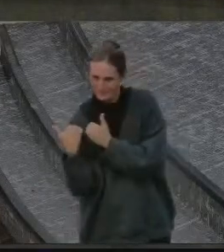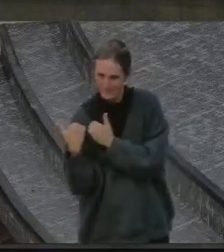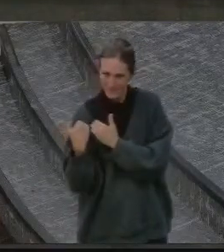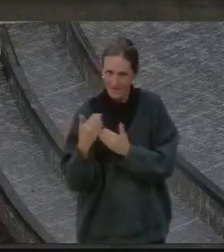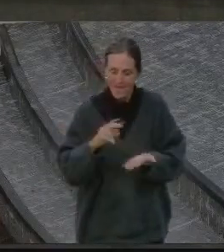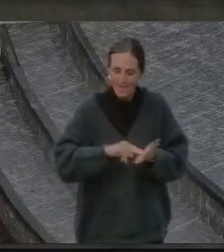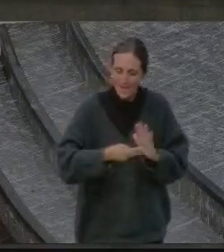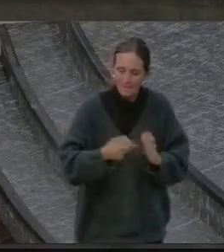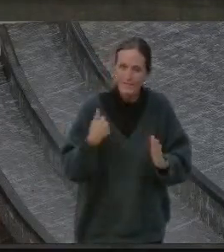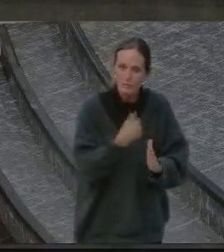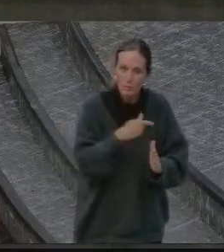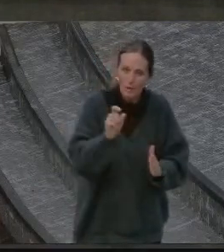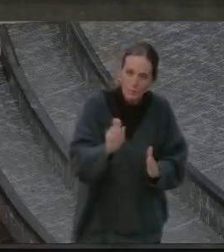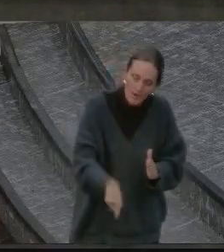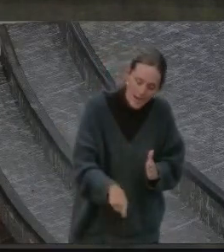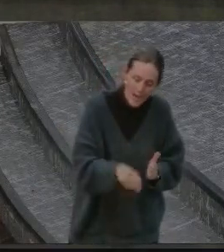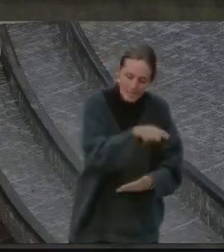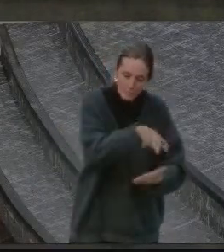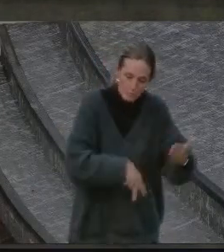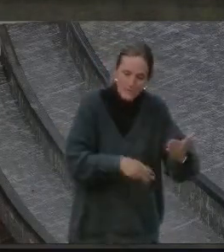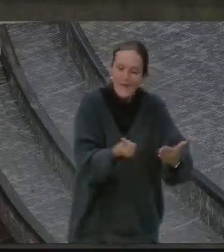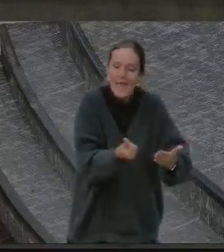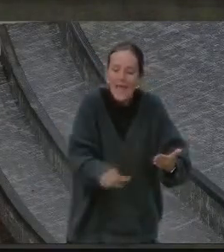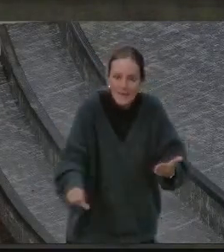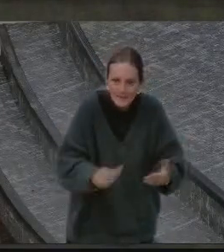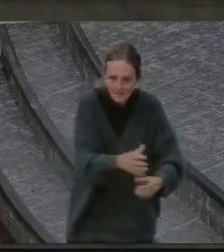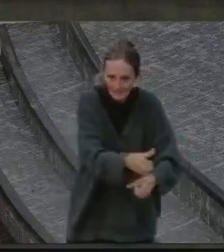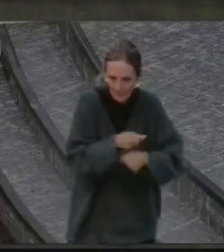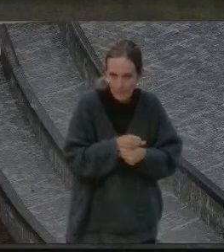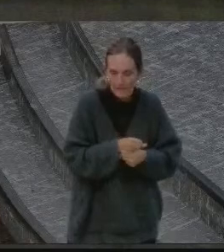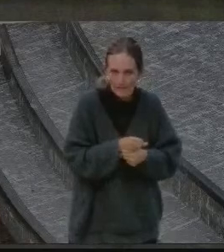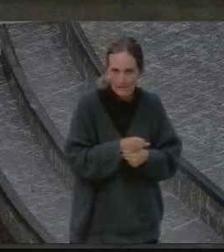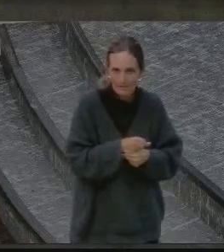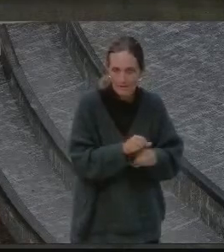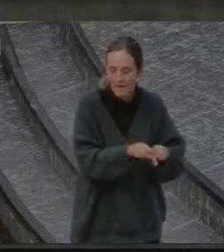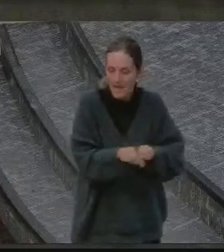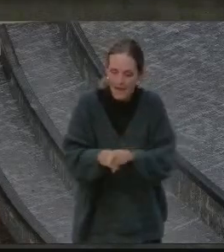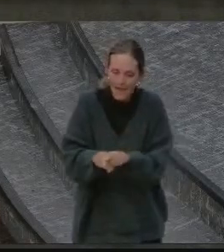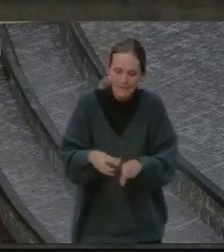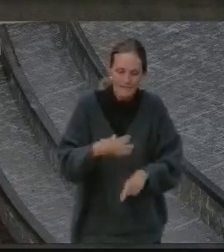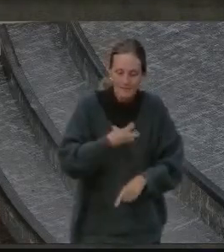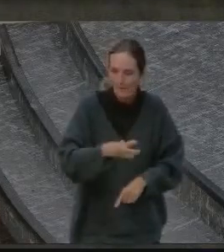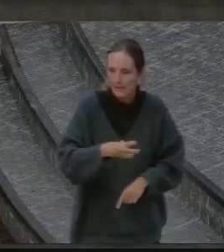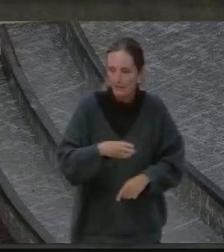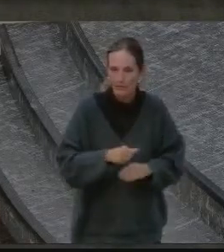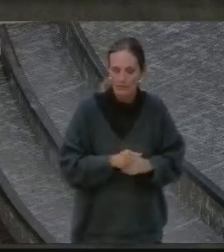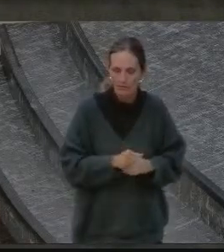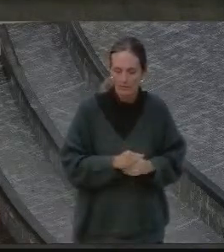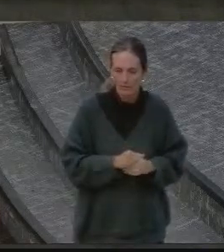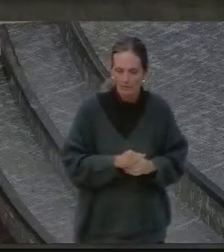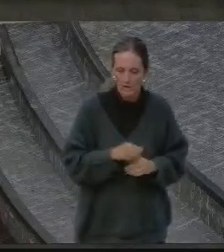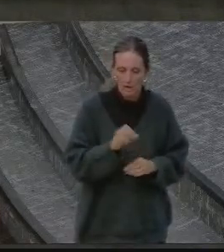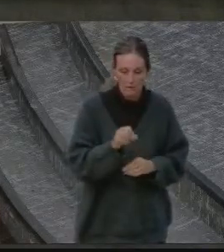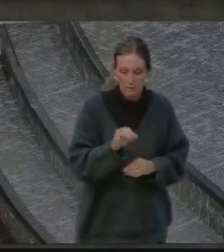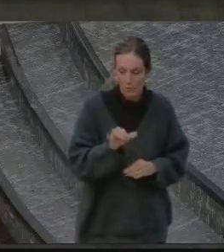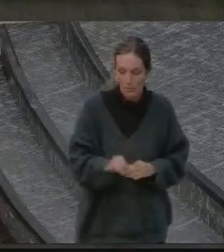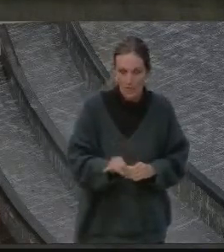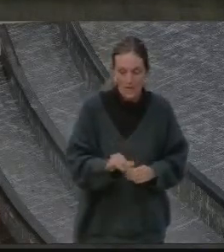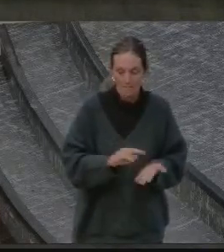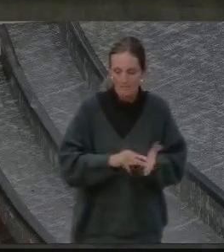read anything that comes to us as an appeal or as an accusation, and it puts us straight